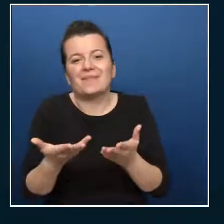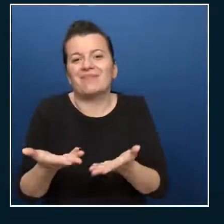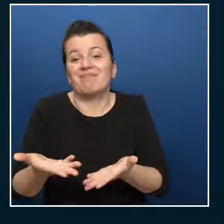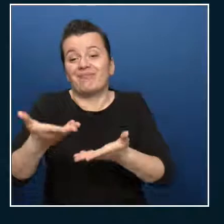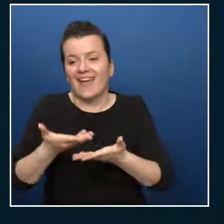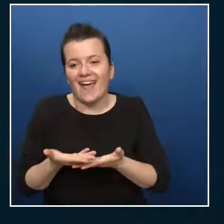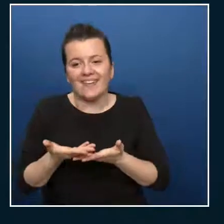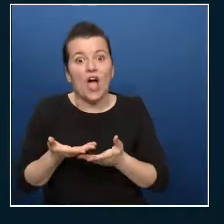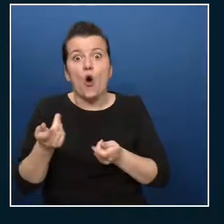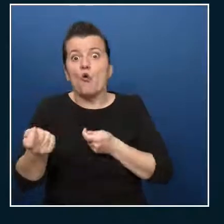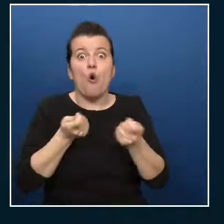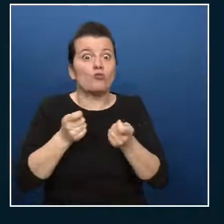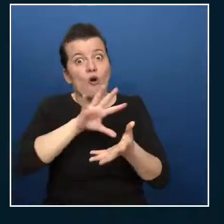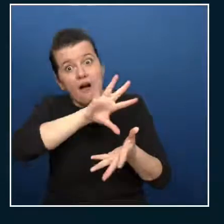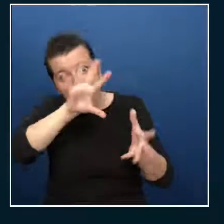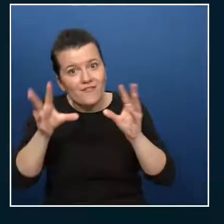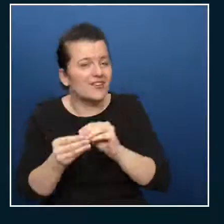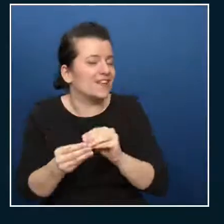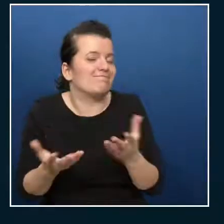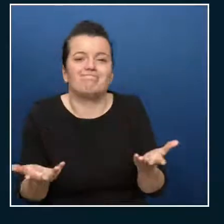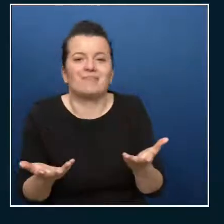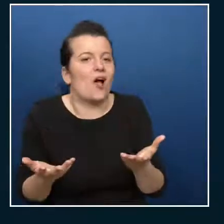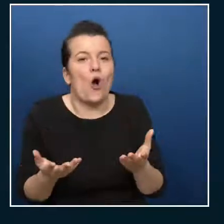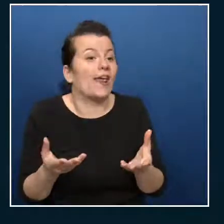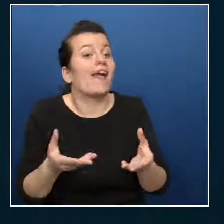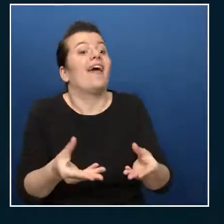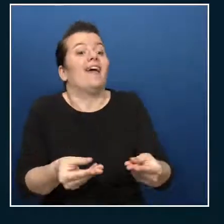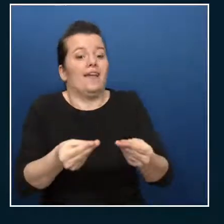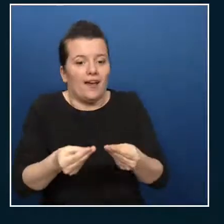just do your best and learn from it.